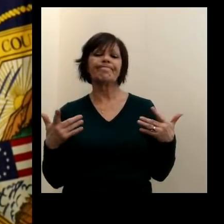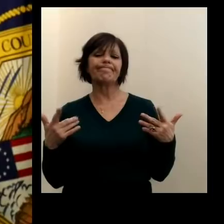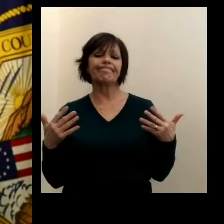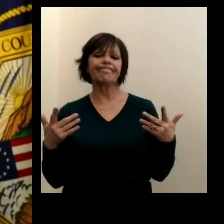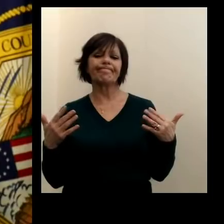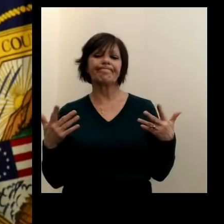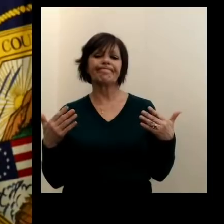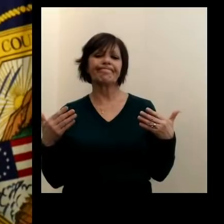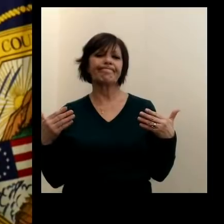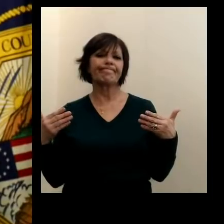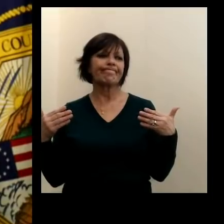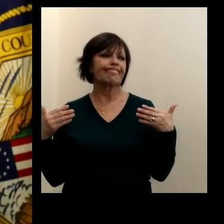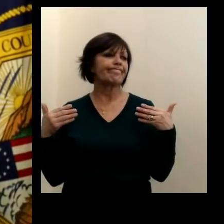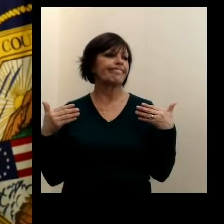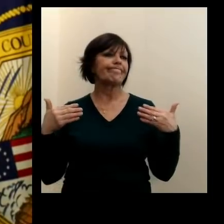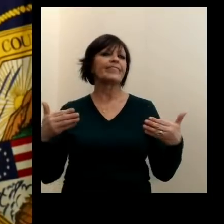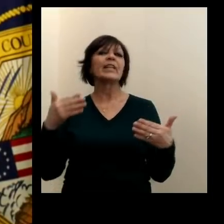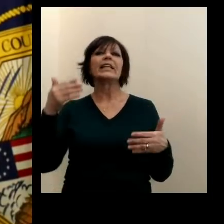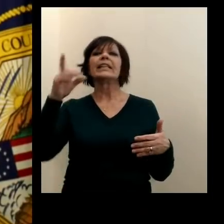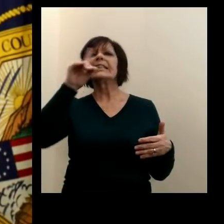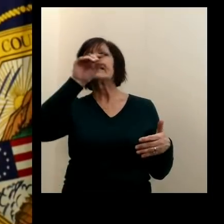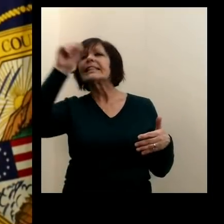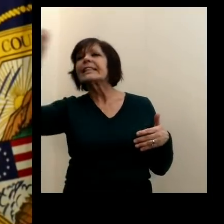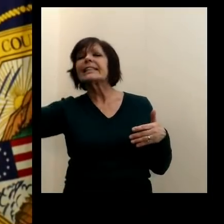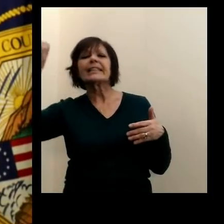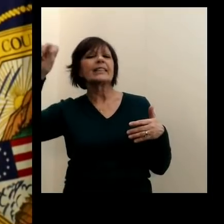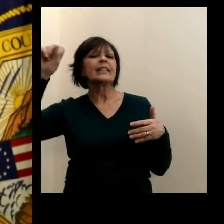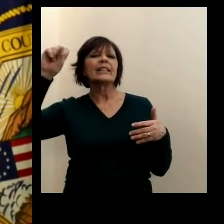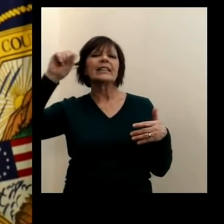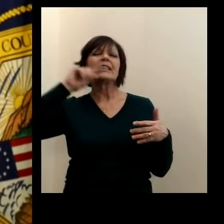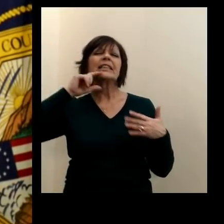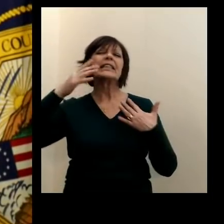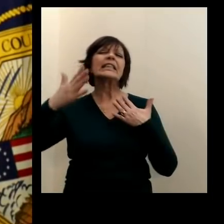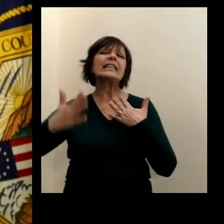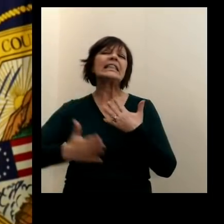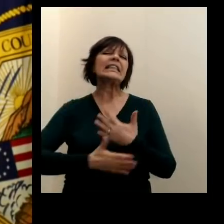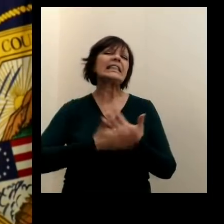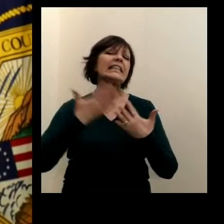forward-going aspects of our Department of Social Services. It is easily